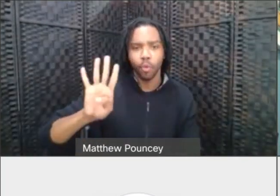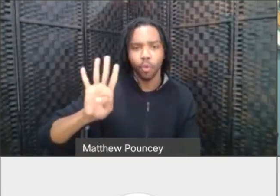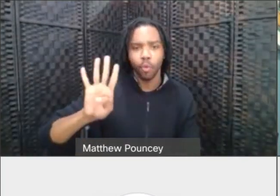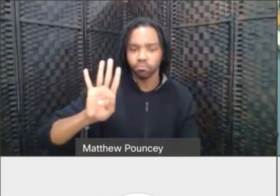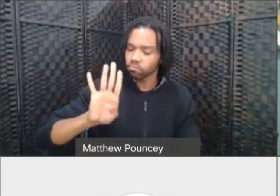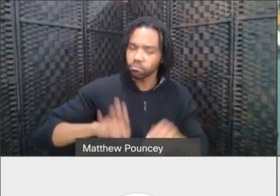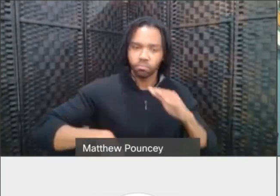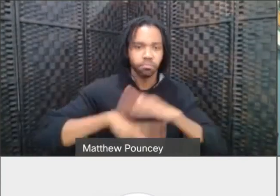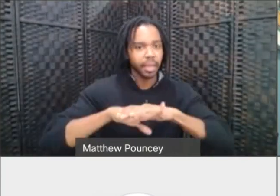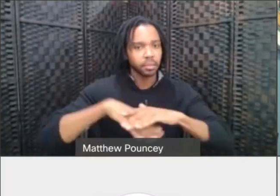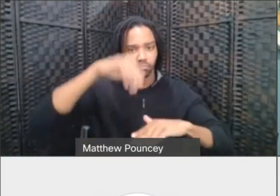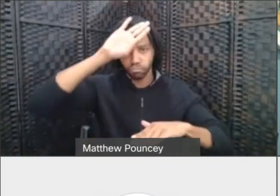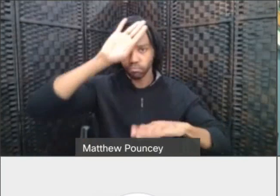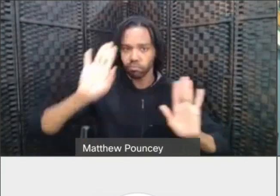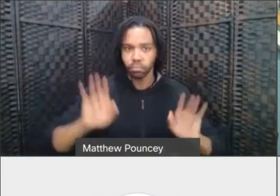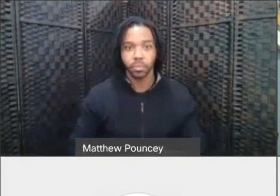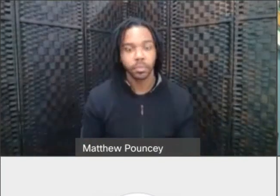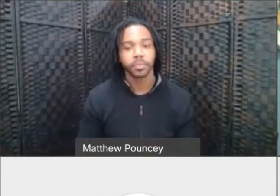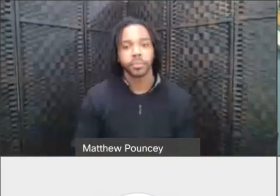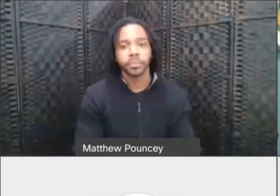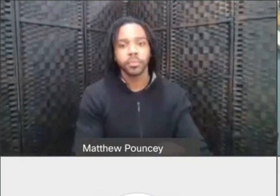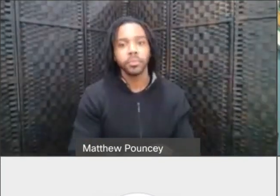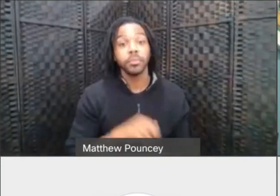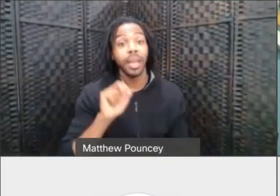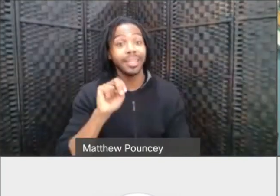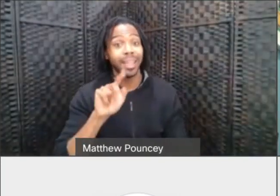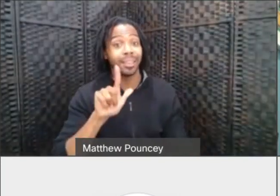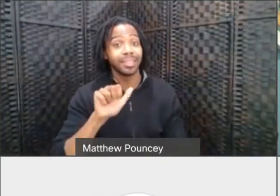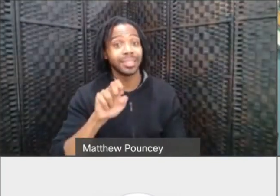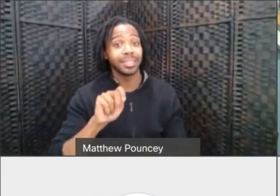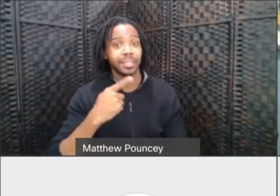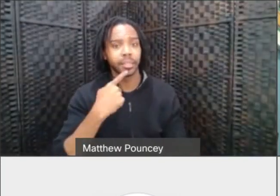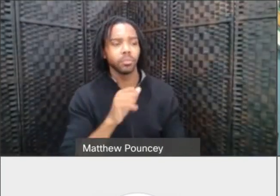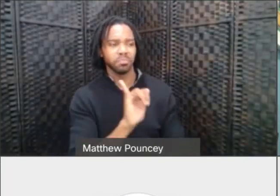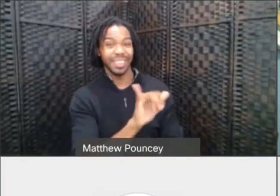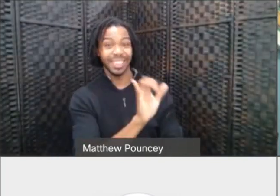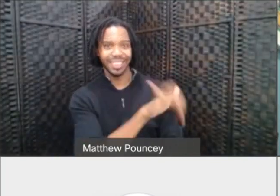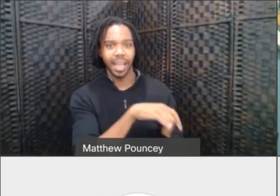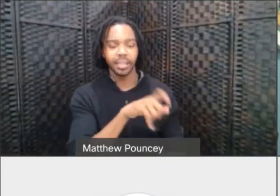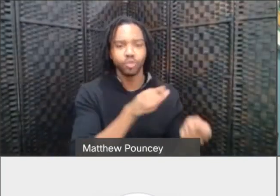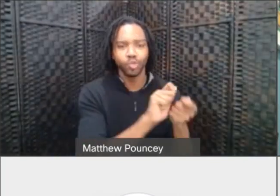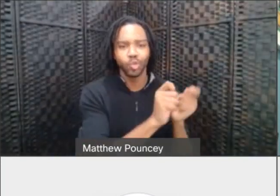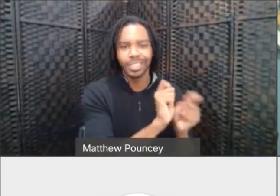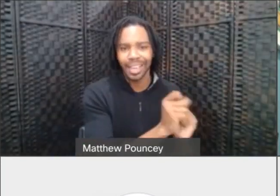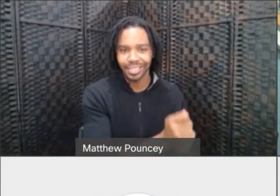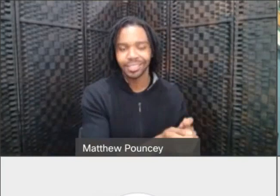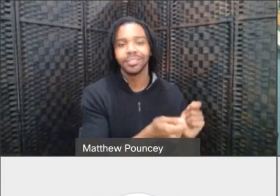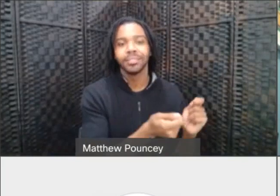So then in that case, directories, that would be something that would have to be changed then for them to alter their